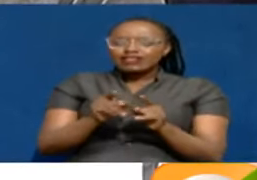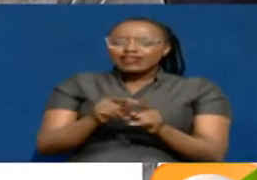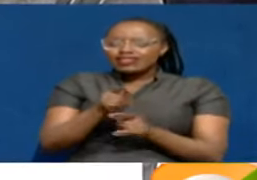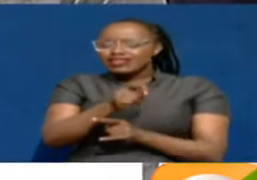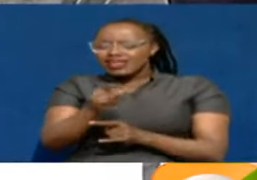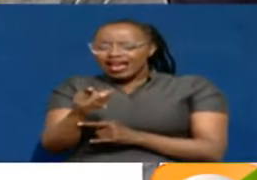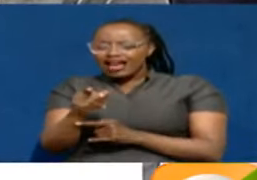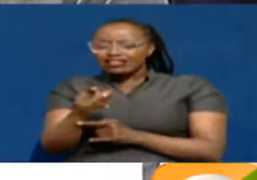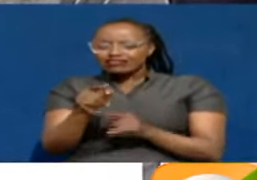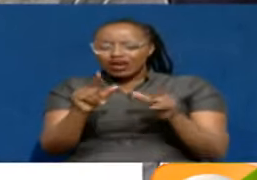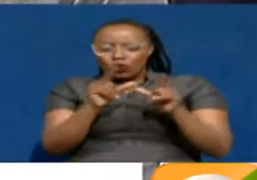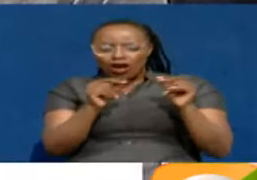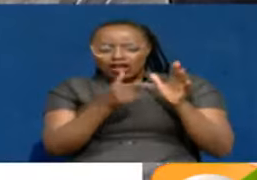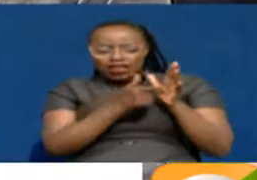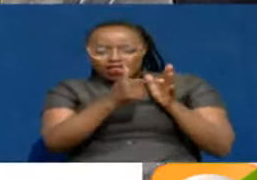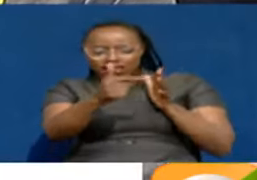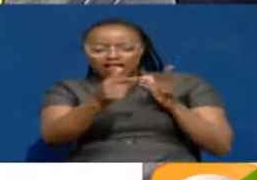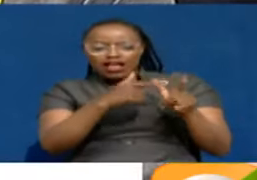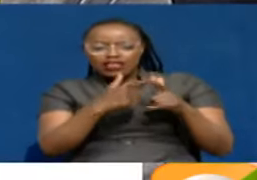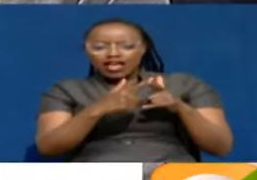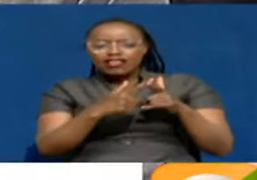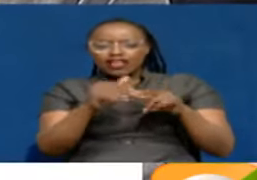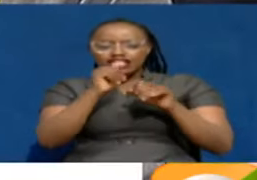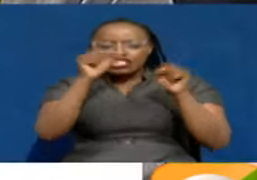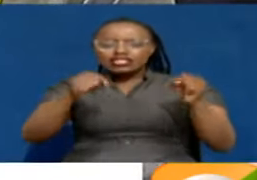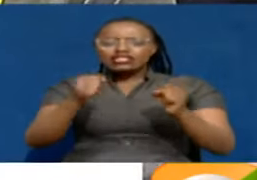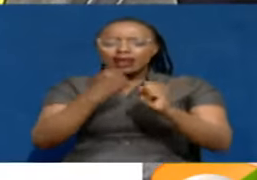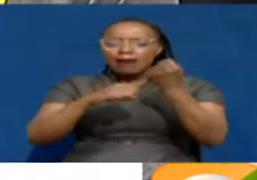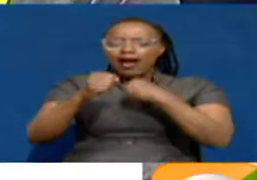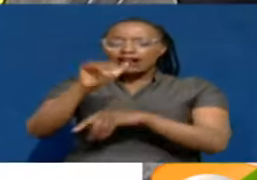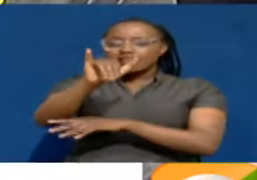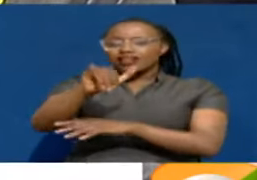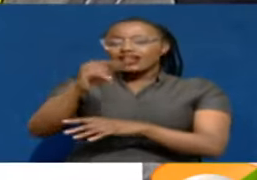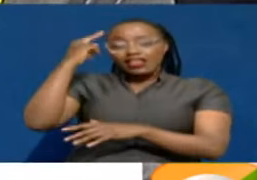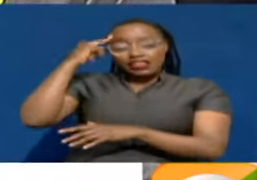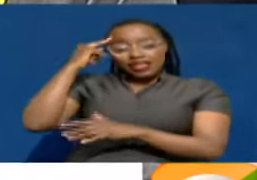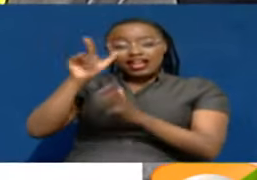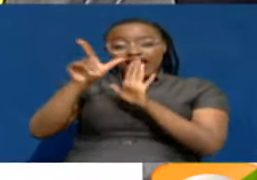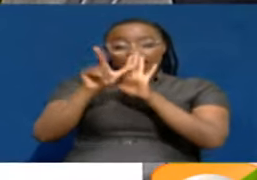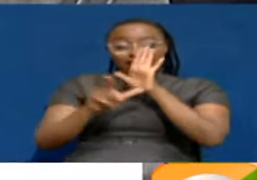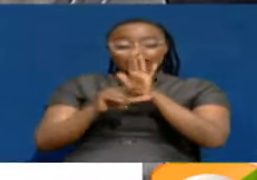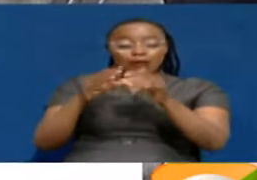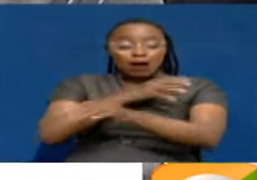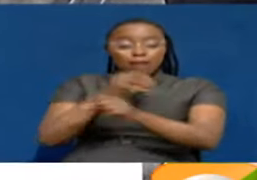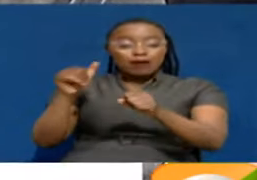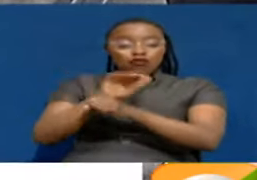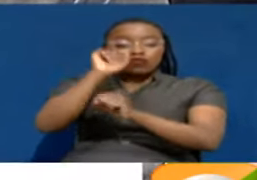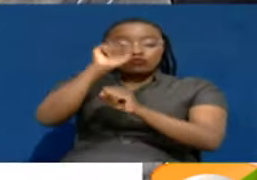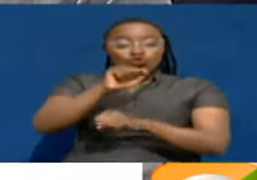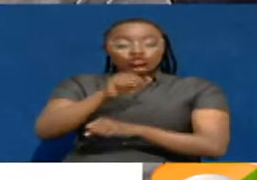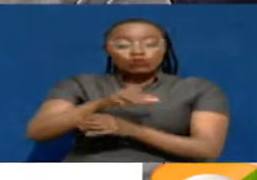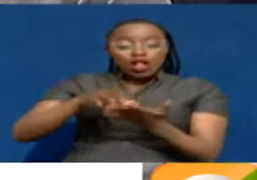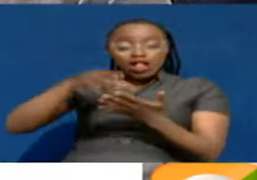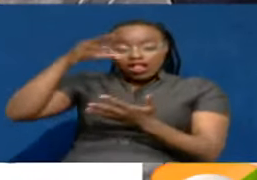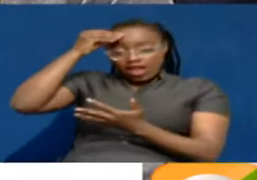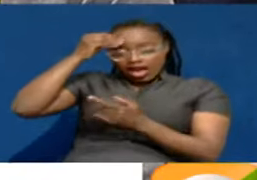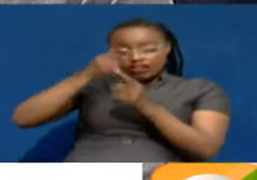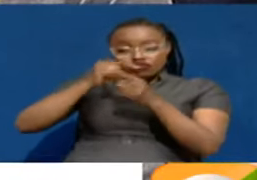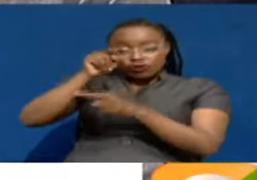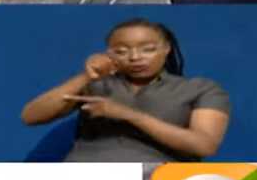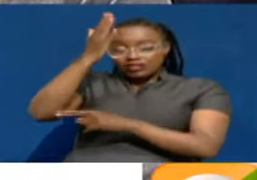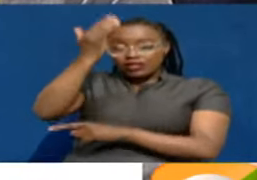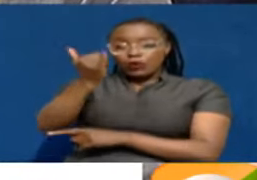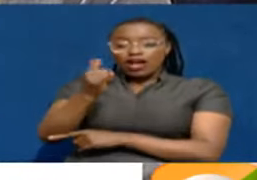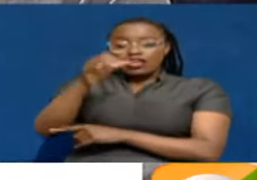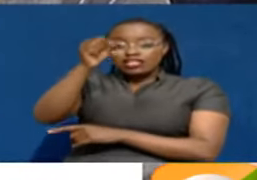impervious, mm-hmm. and then the entire system acts in tandem. And I think that is something, a lesson, a powerful one that we can pick from here,